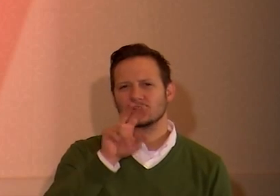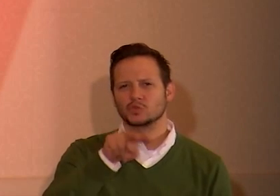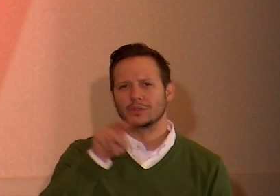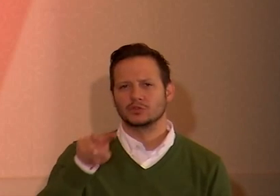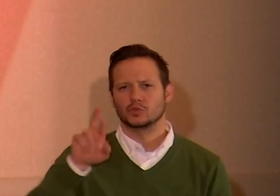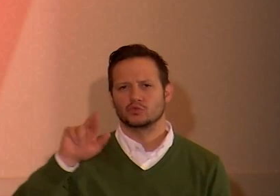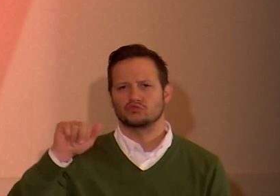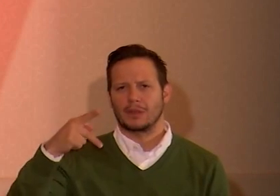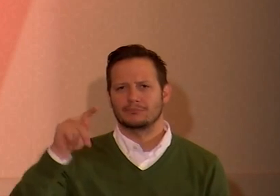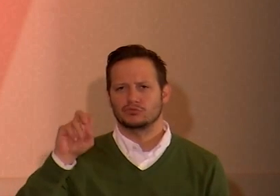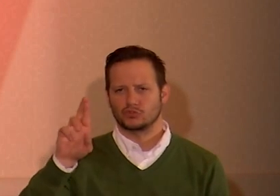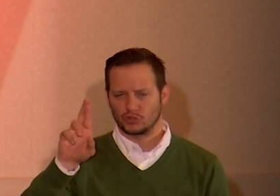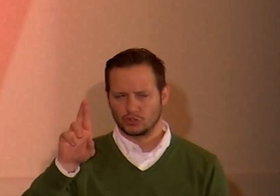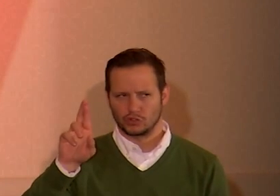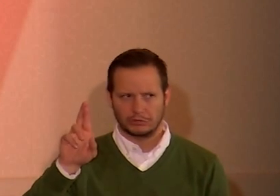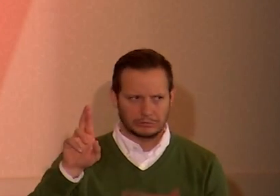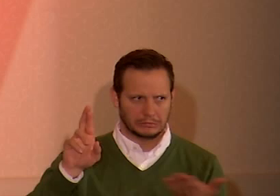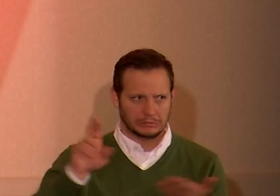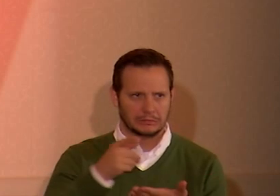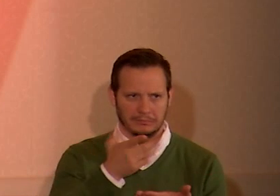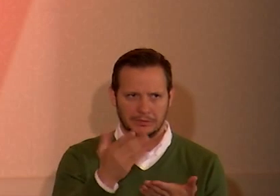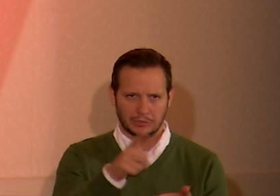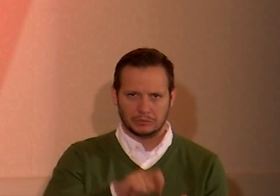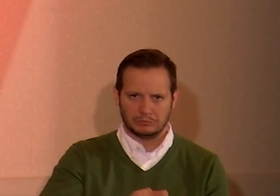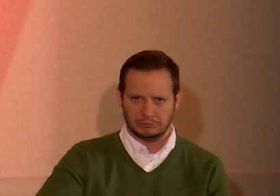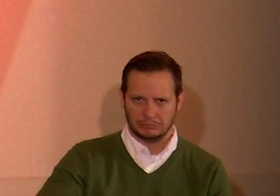Raptor, in case you're taking notes.